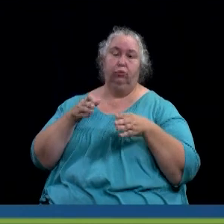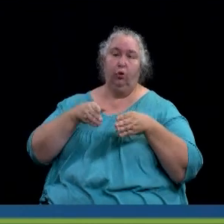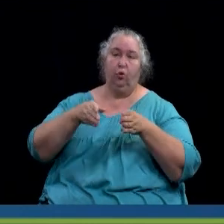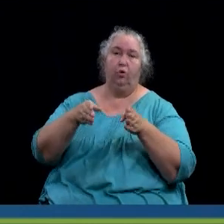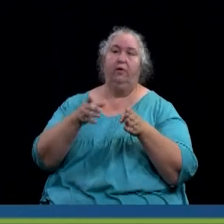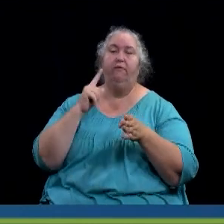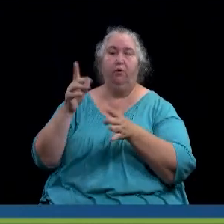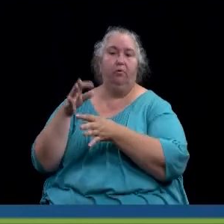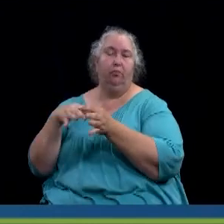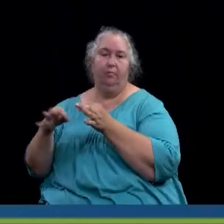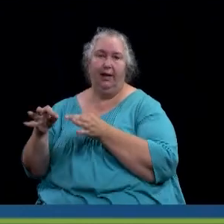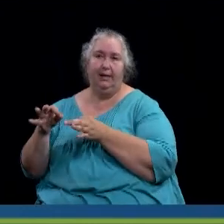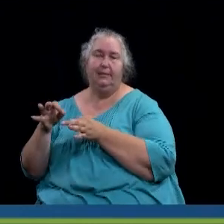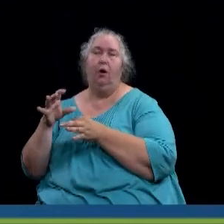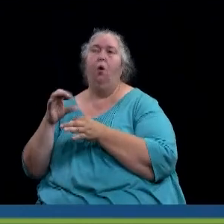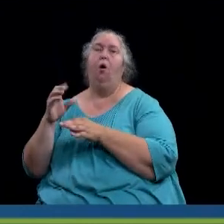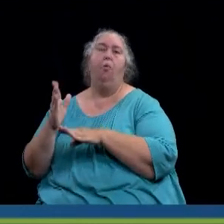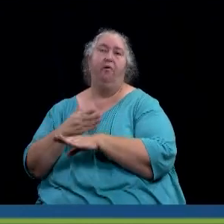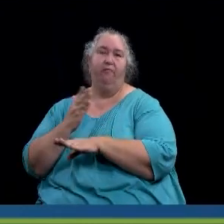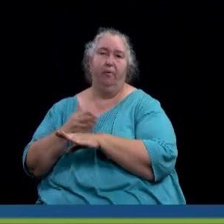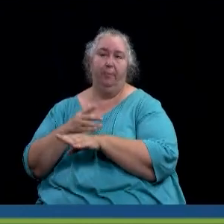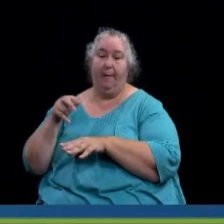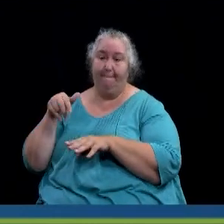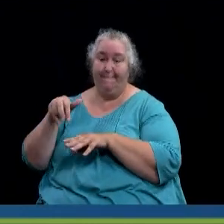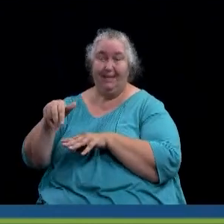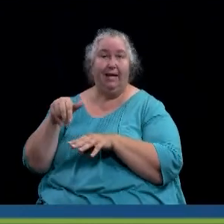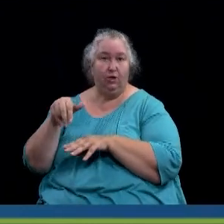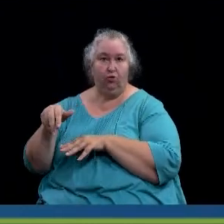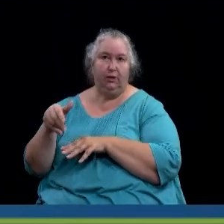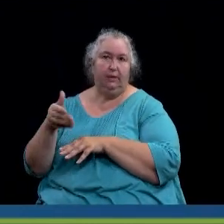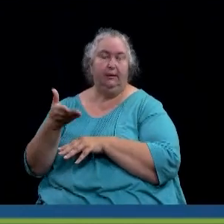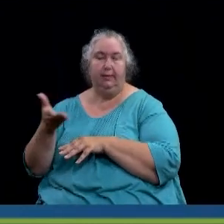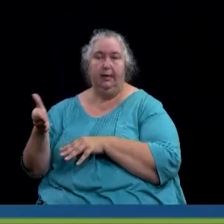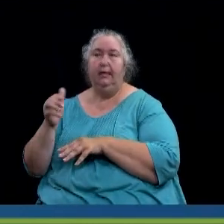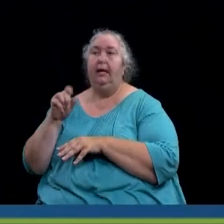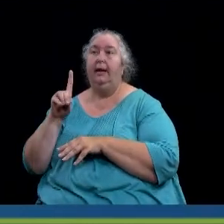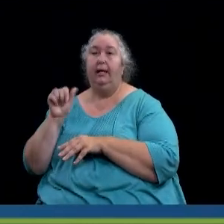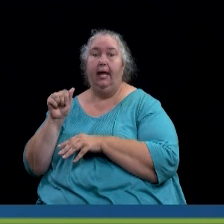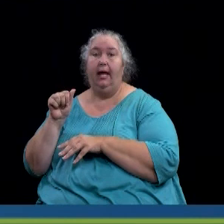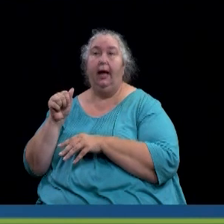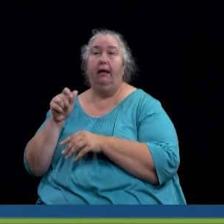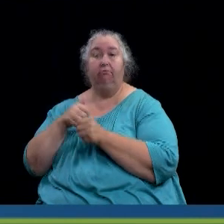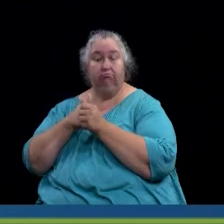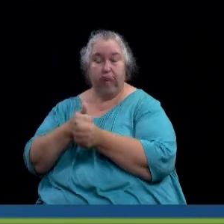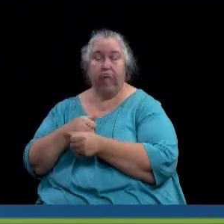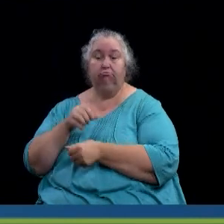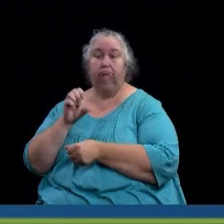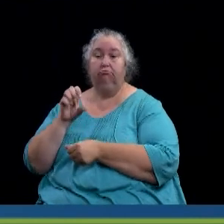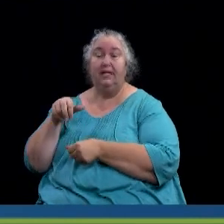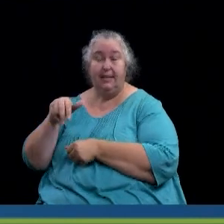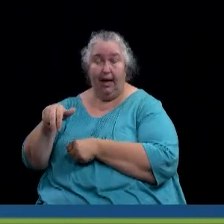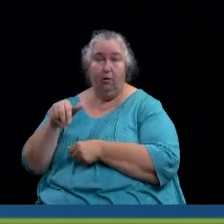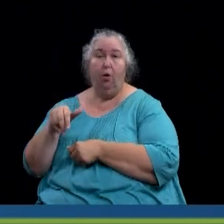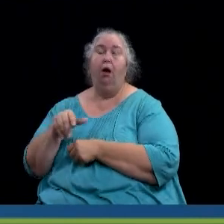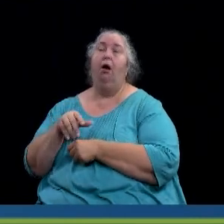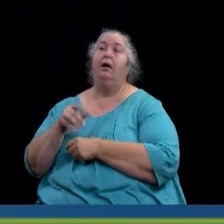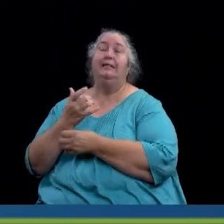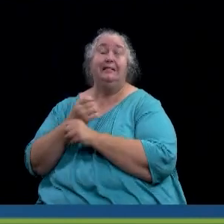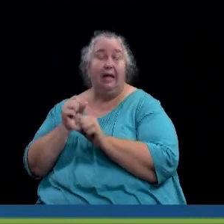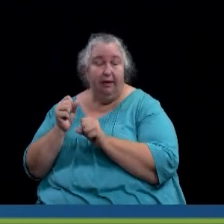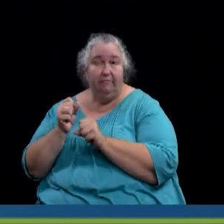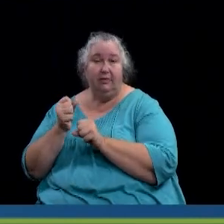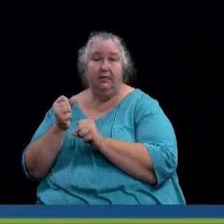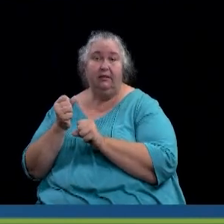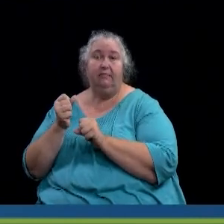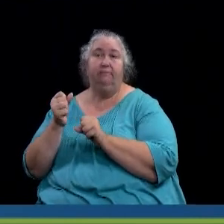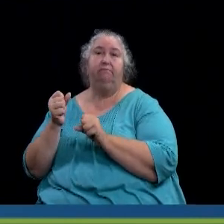amenities, ADA compliant sidewalks, pedestrian safety features, street pavement reconstruction, water and sewer